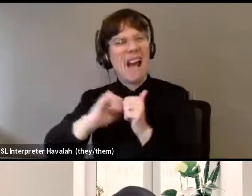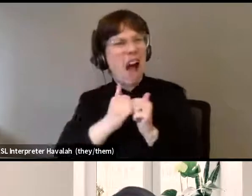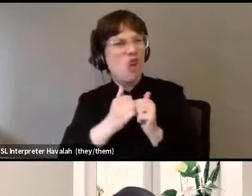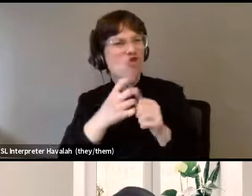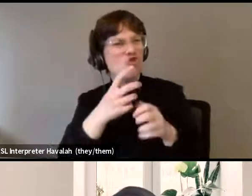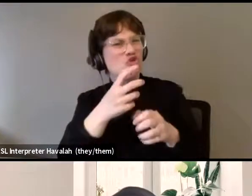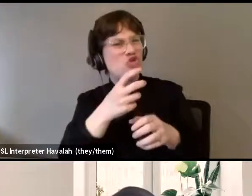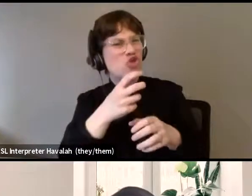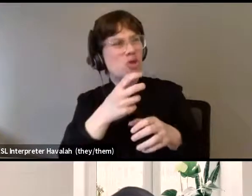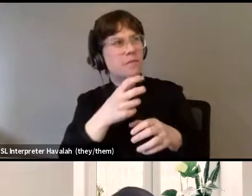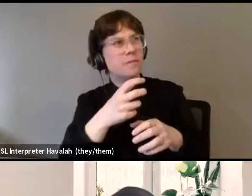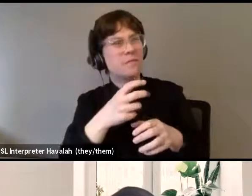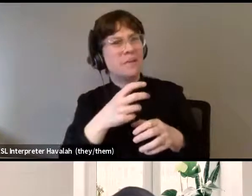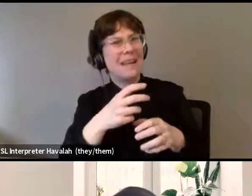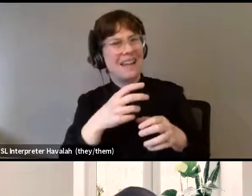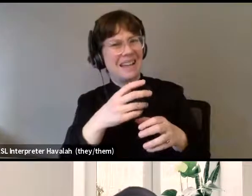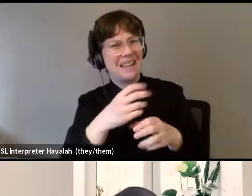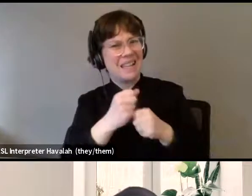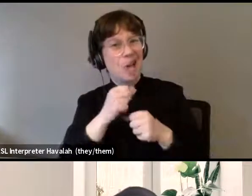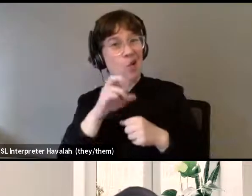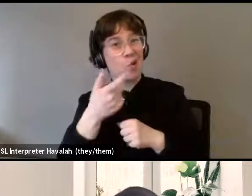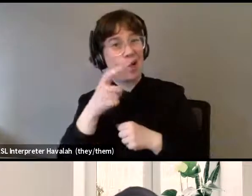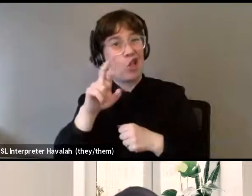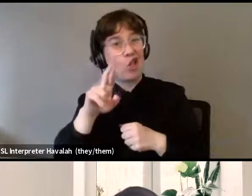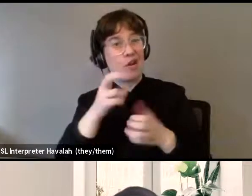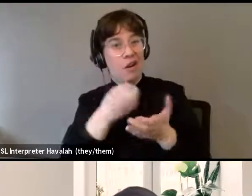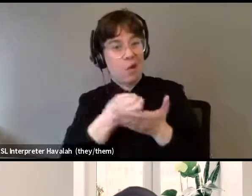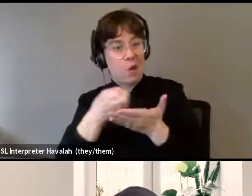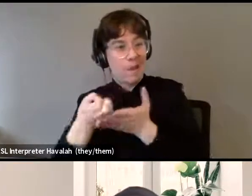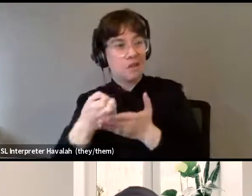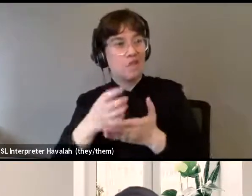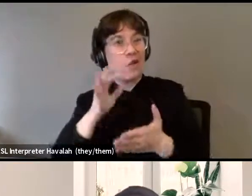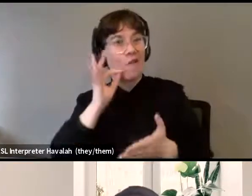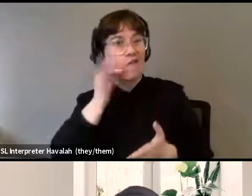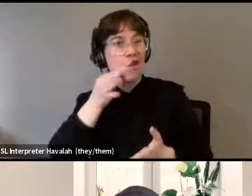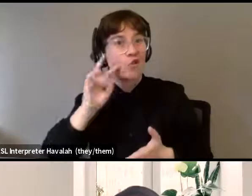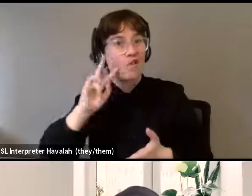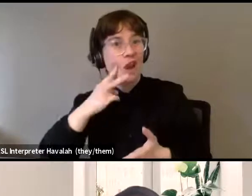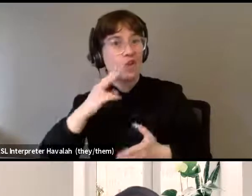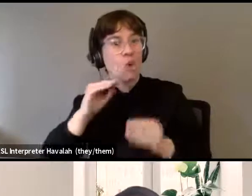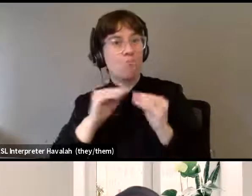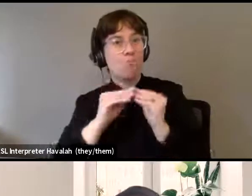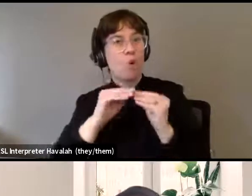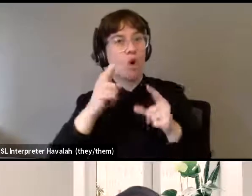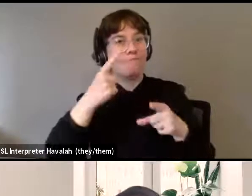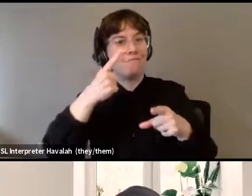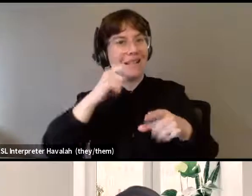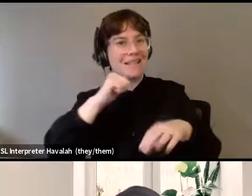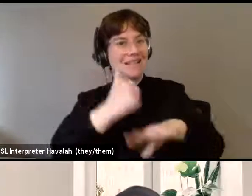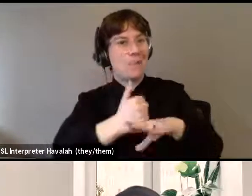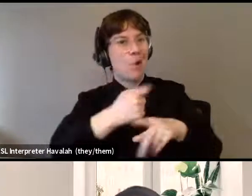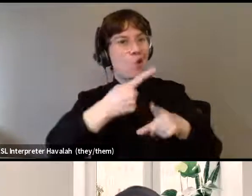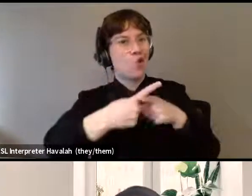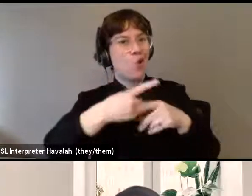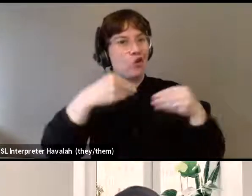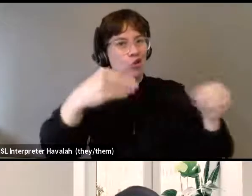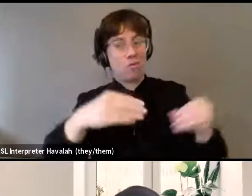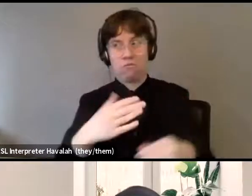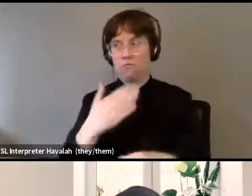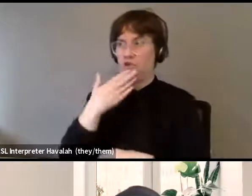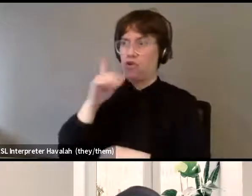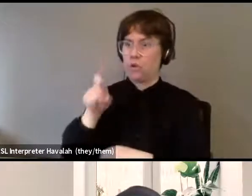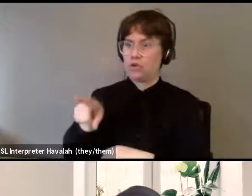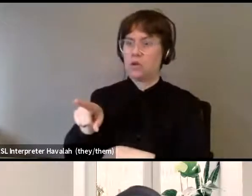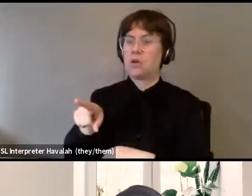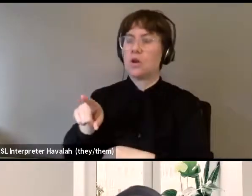get cooler equipment to put more fruits and vegetables into corner stores? That is an excellent question. So